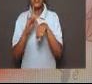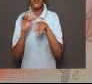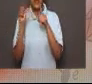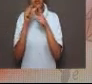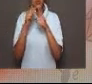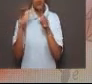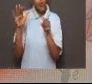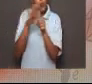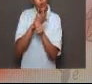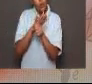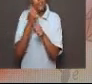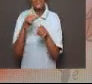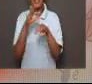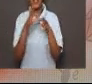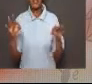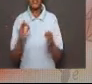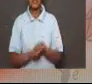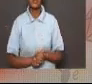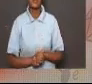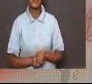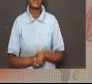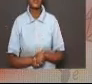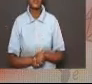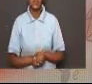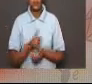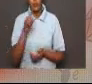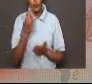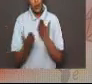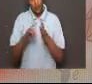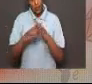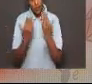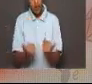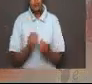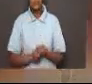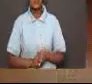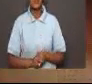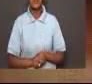to complete the sentences. You may begin now.